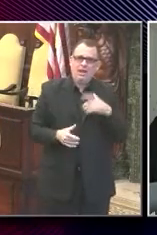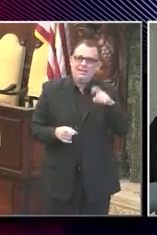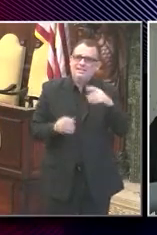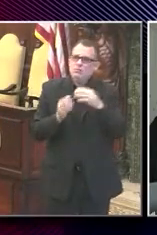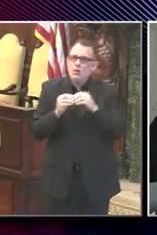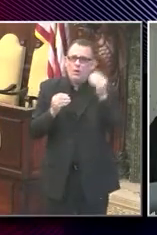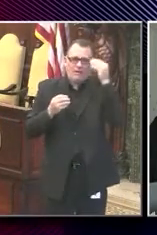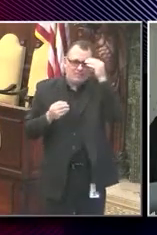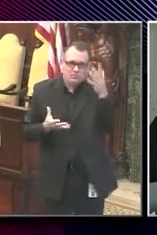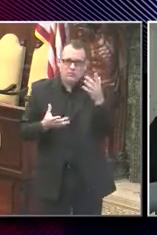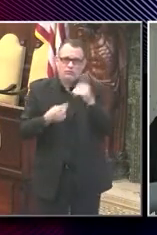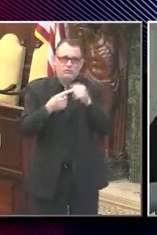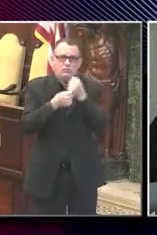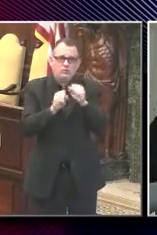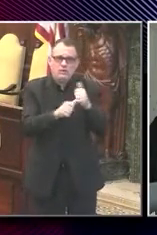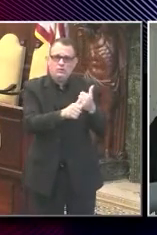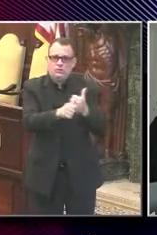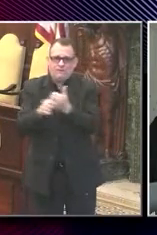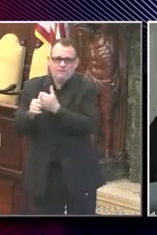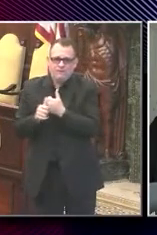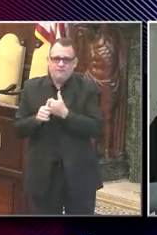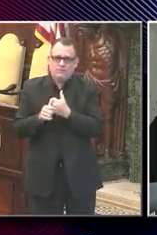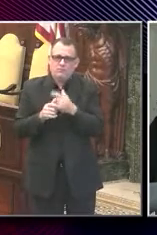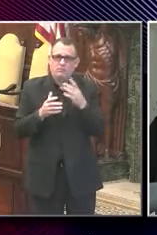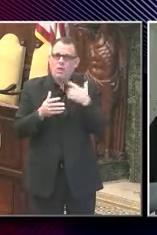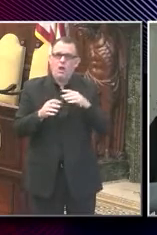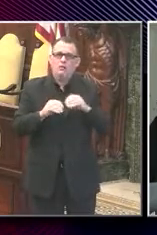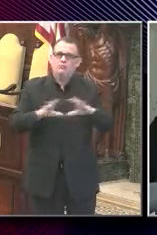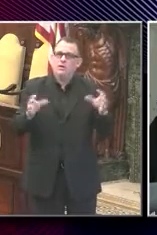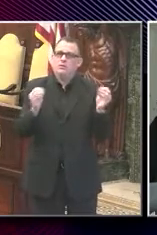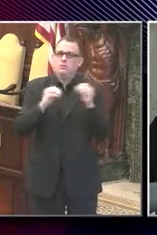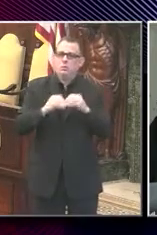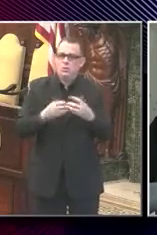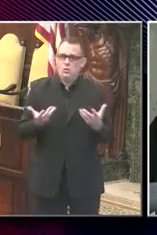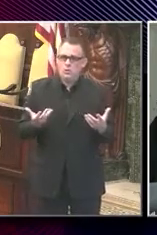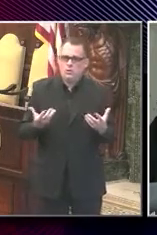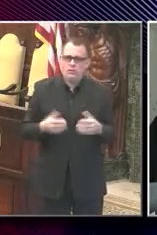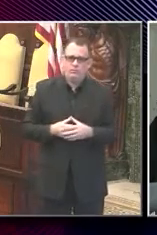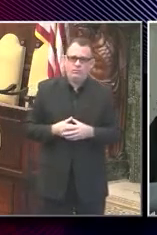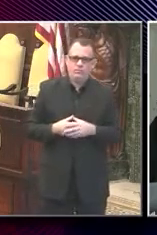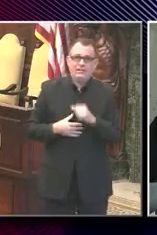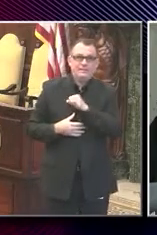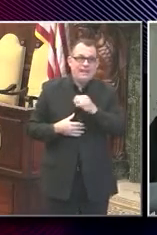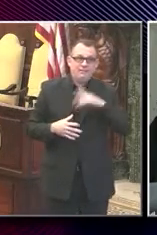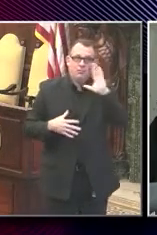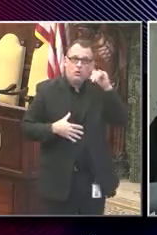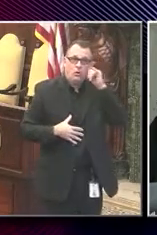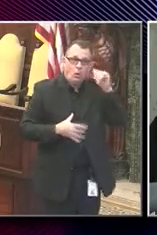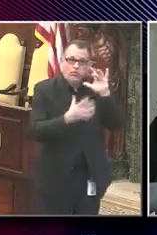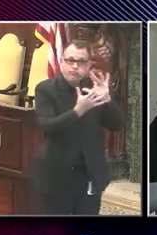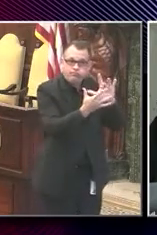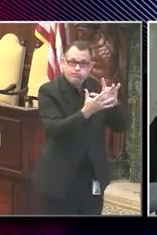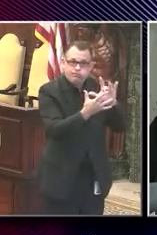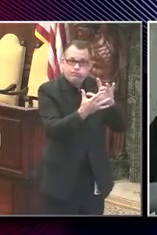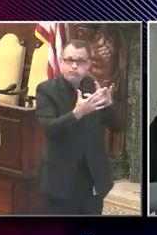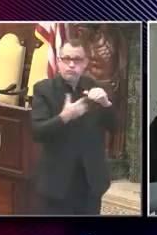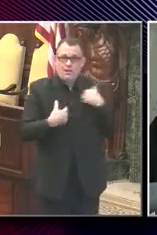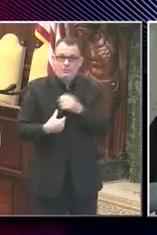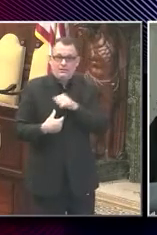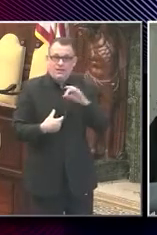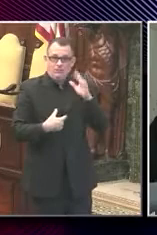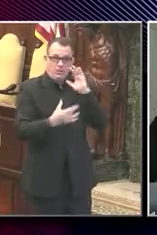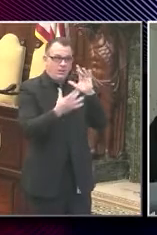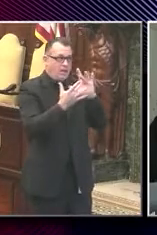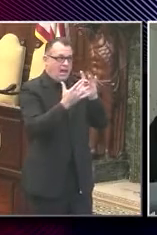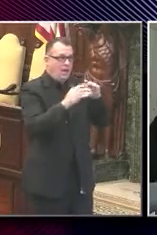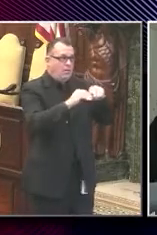sake and for the sake of their family members. So our staff will notify the contacts for you. Even if you have the infection,